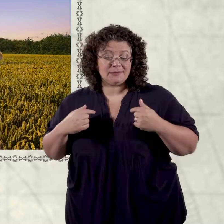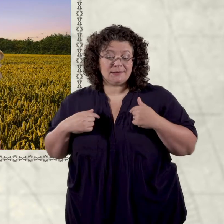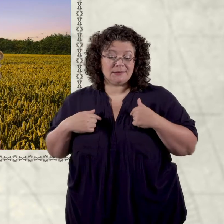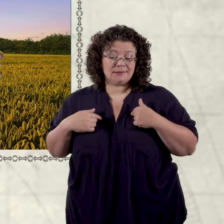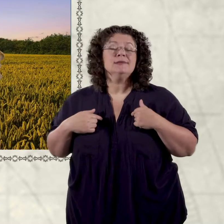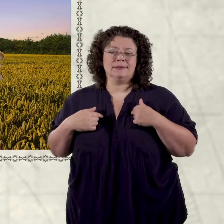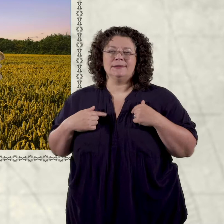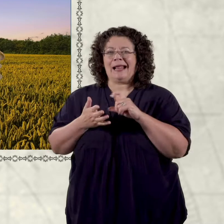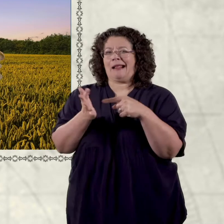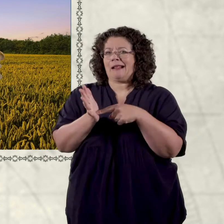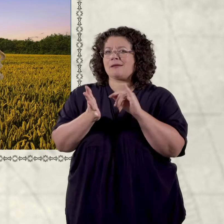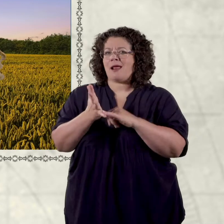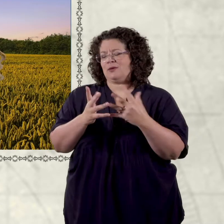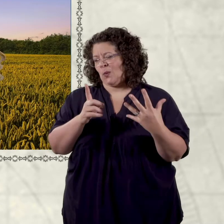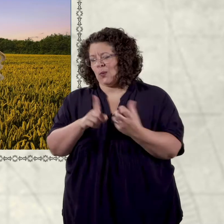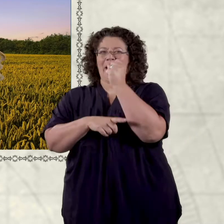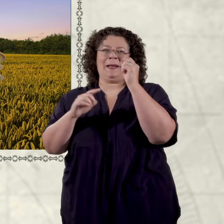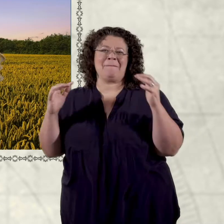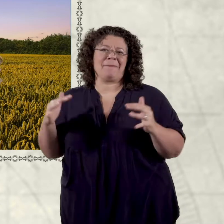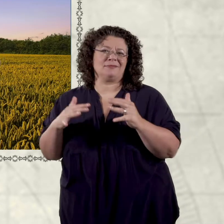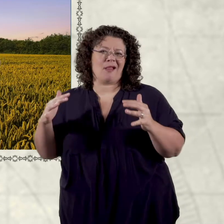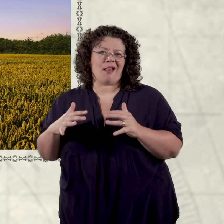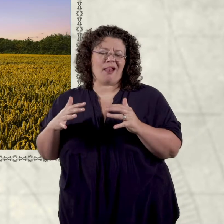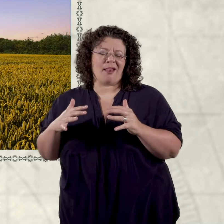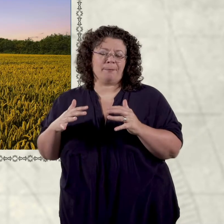the Celts would win the battle.